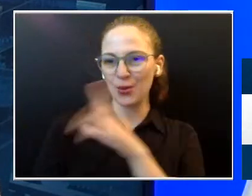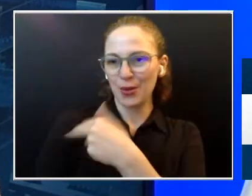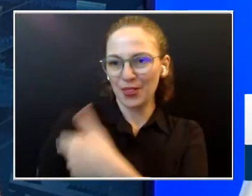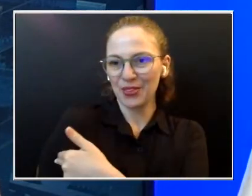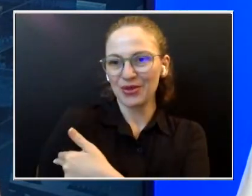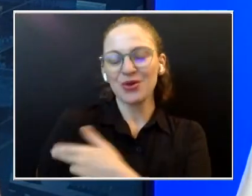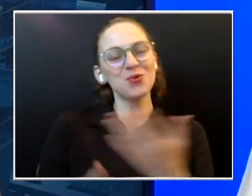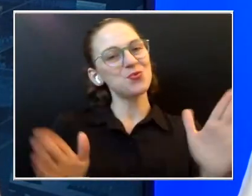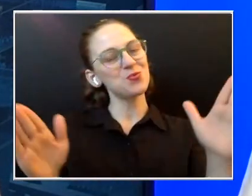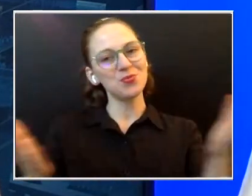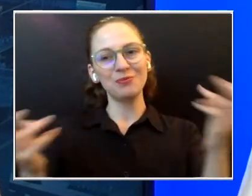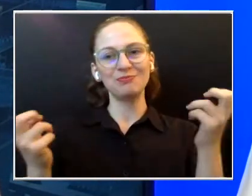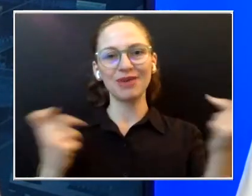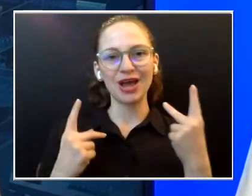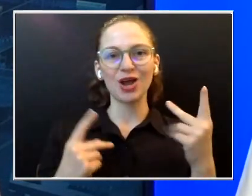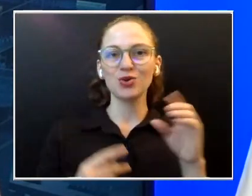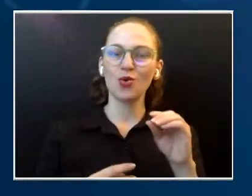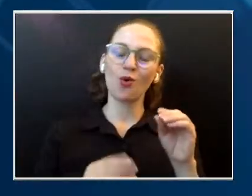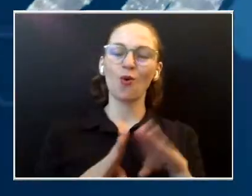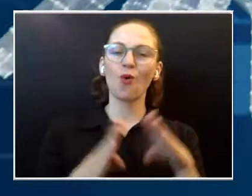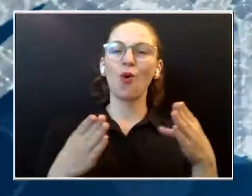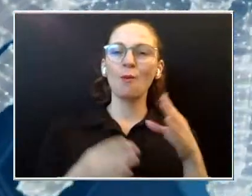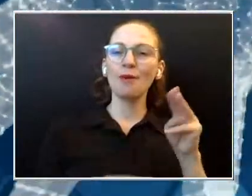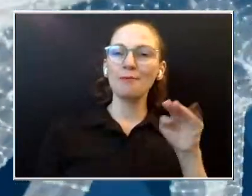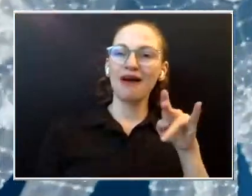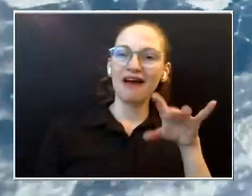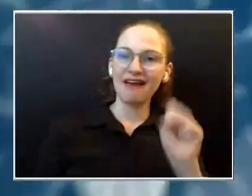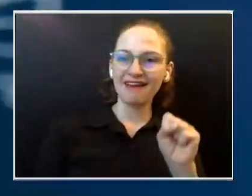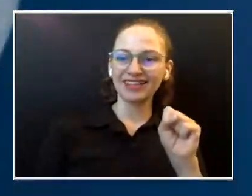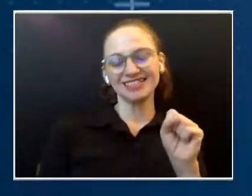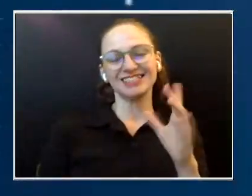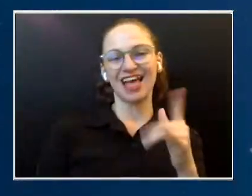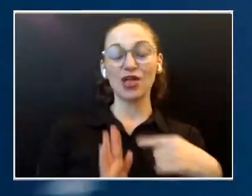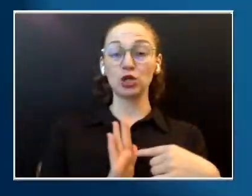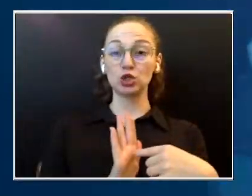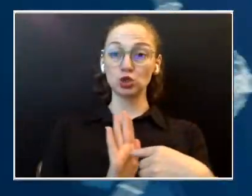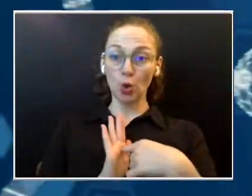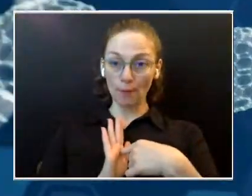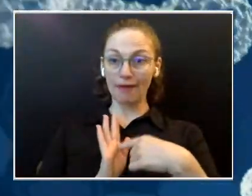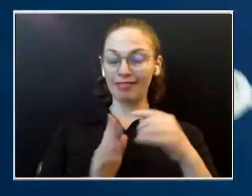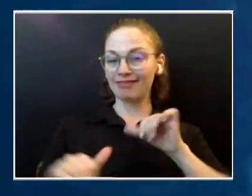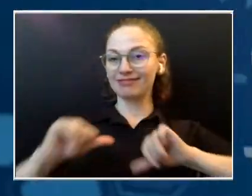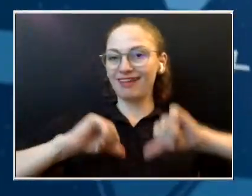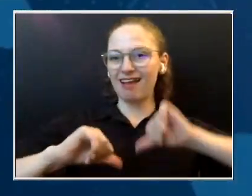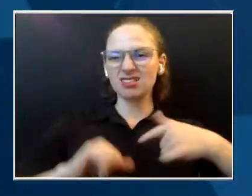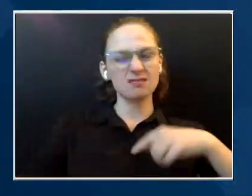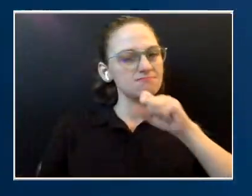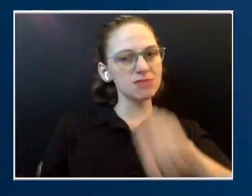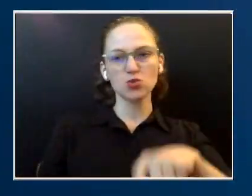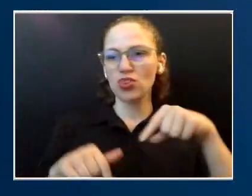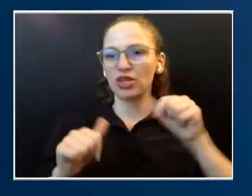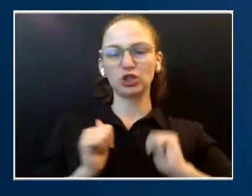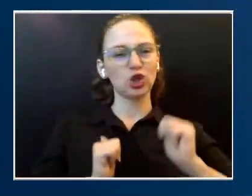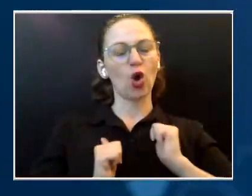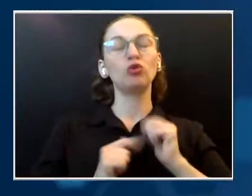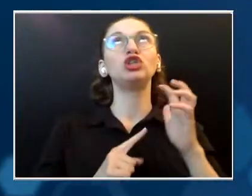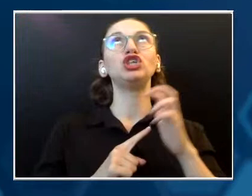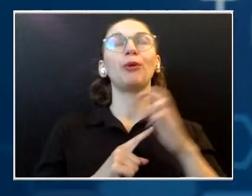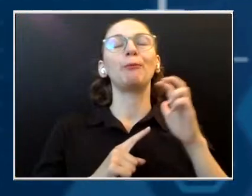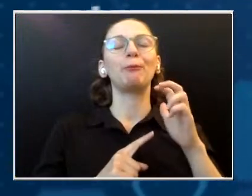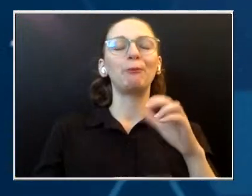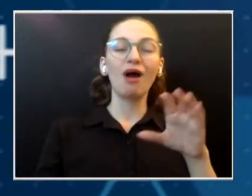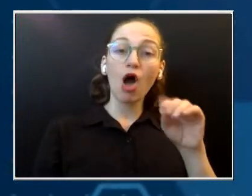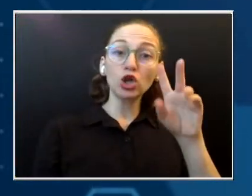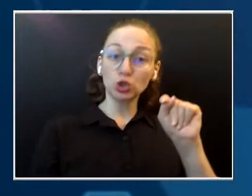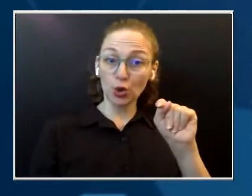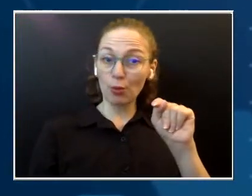edition of Show Me the Science. I love this show. This is like the best. October is Breast Cancer Awareness Month, and